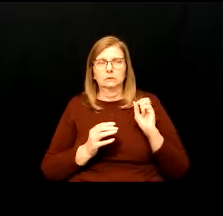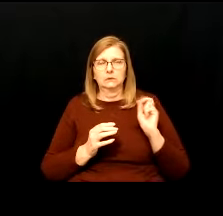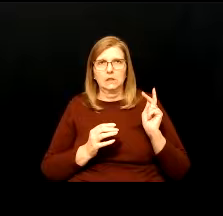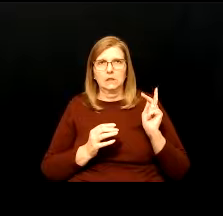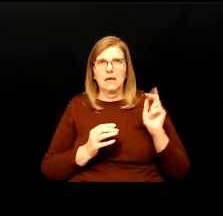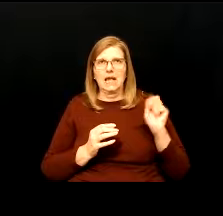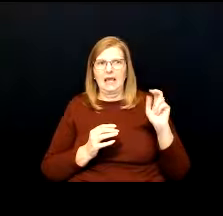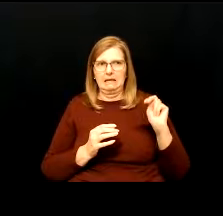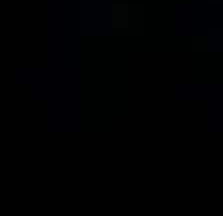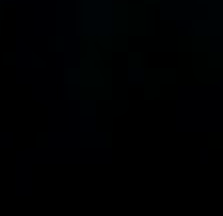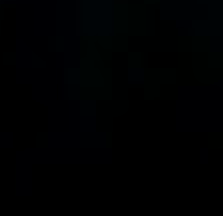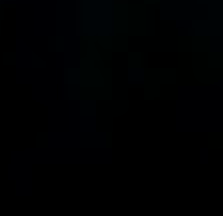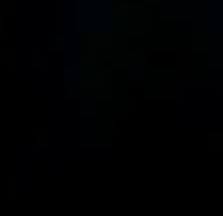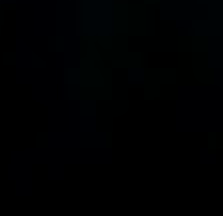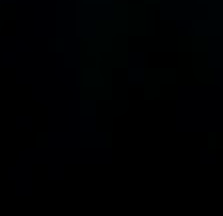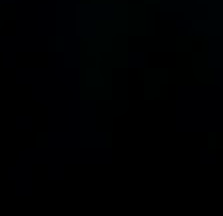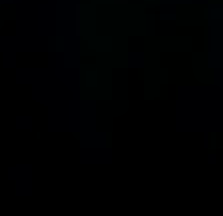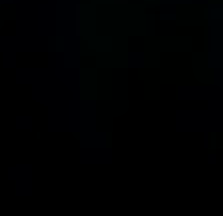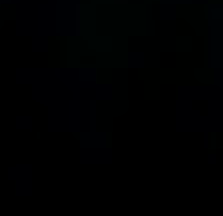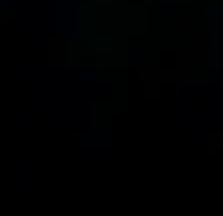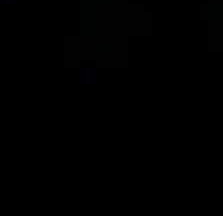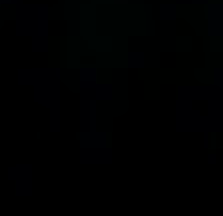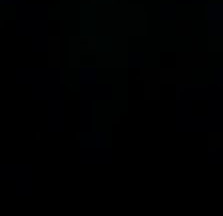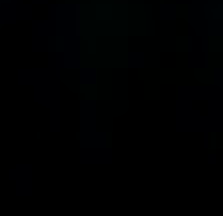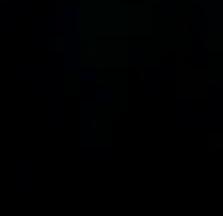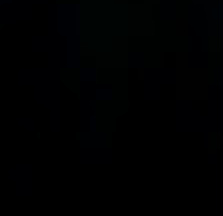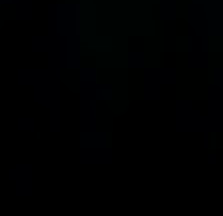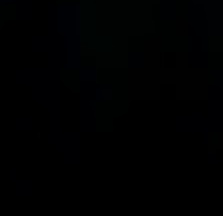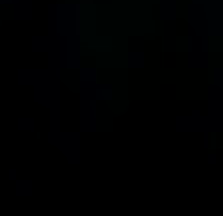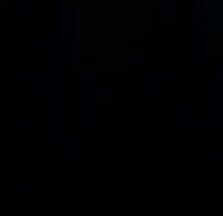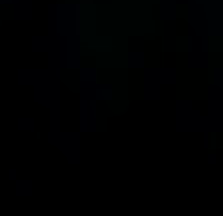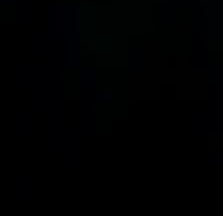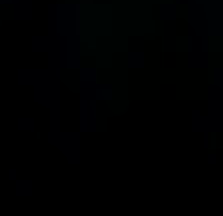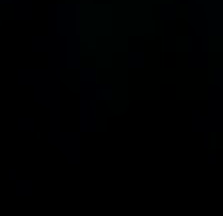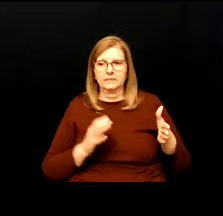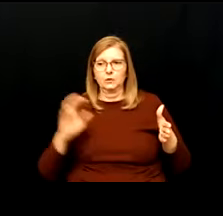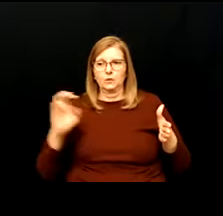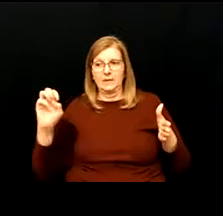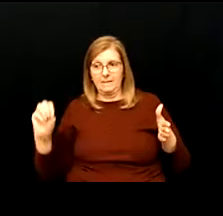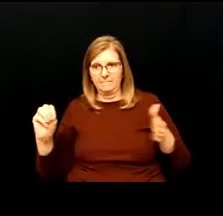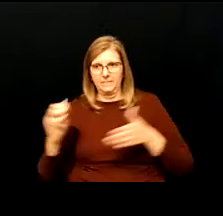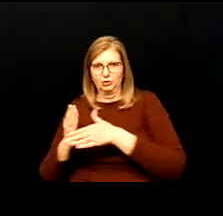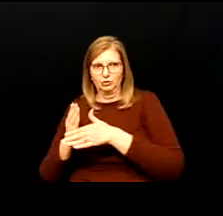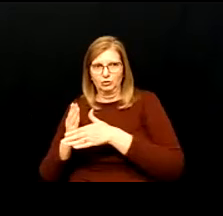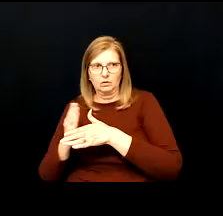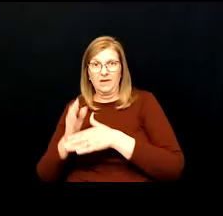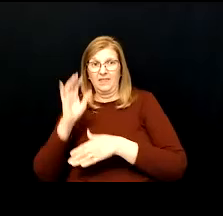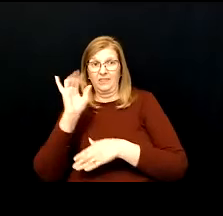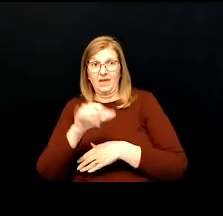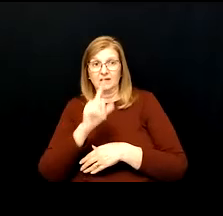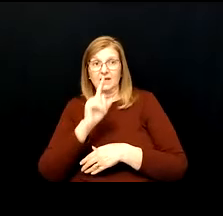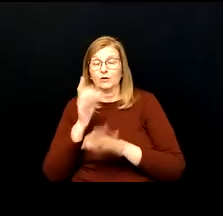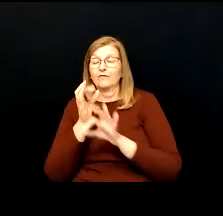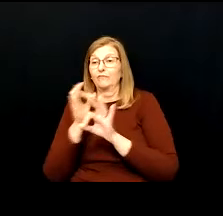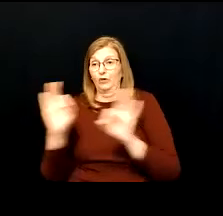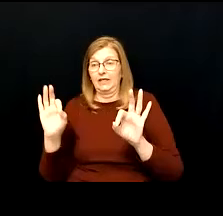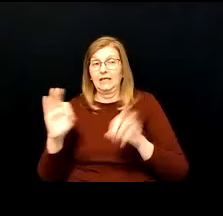stop sharing. Marvelous. Okay. So this is the one that I'm going to show you is actually free